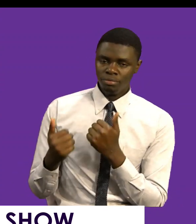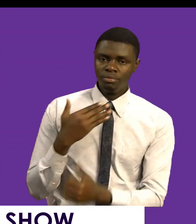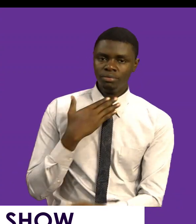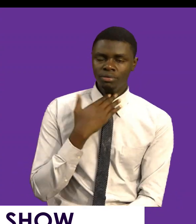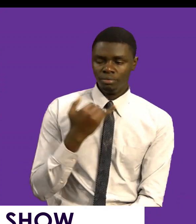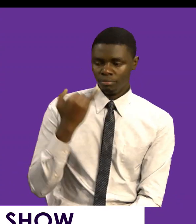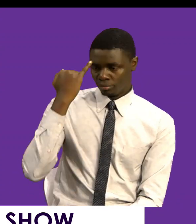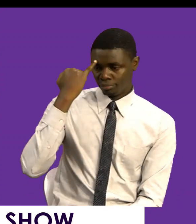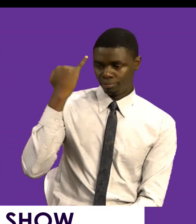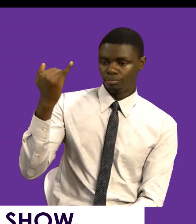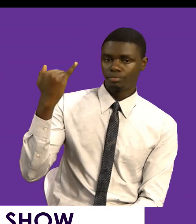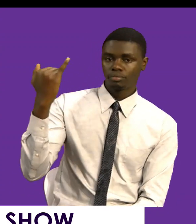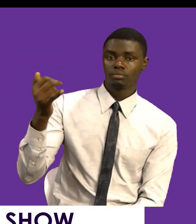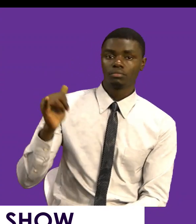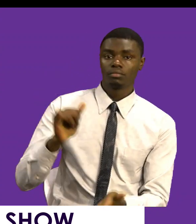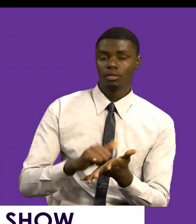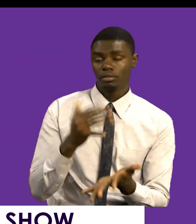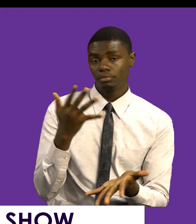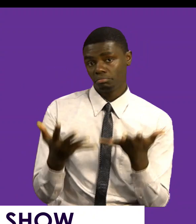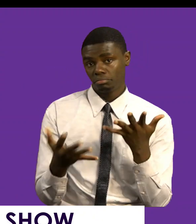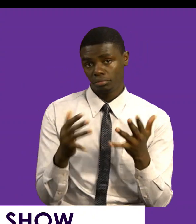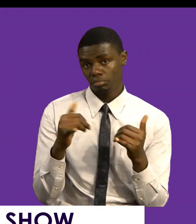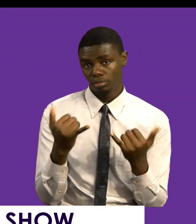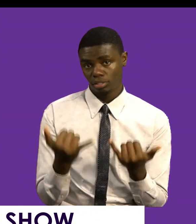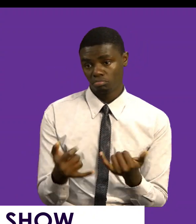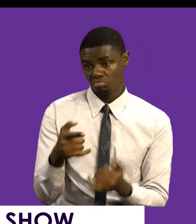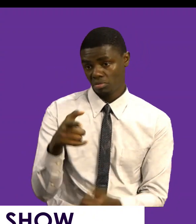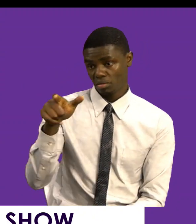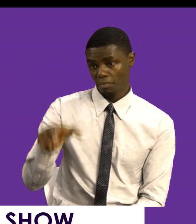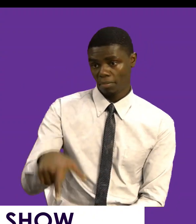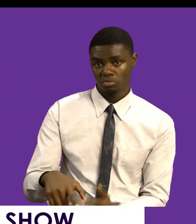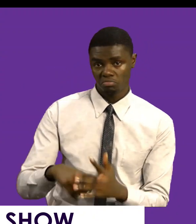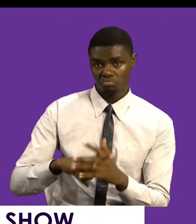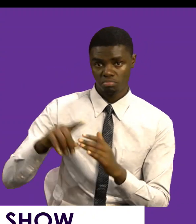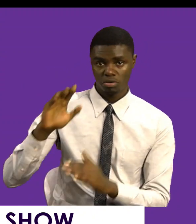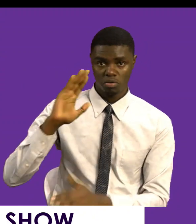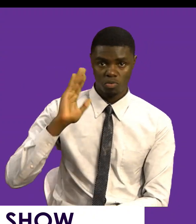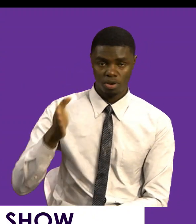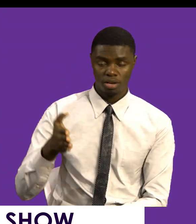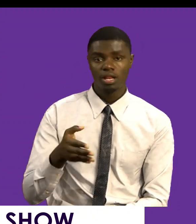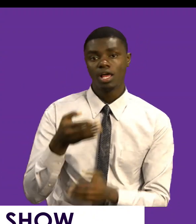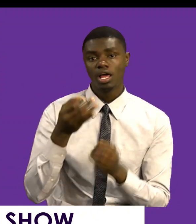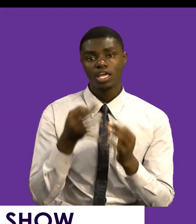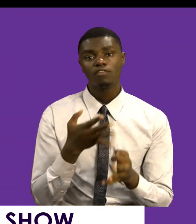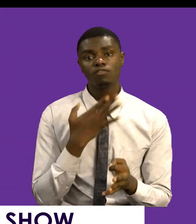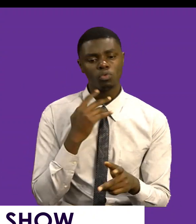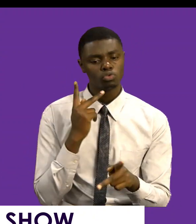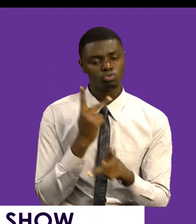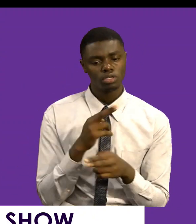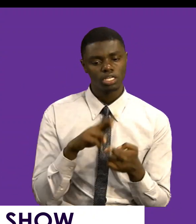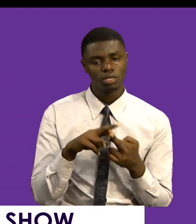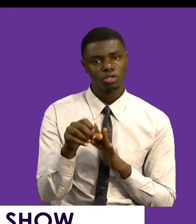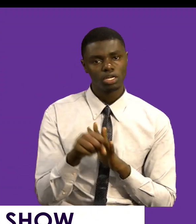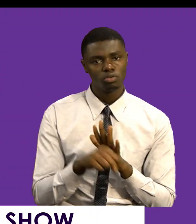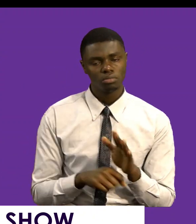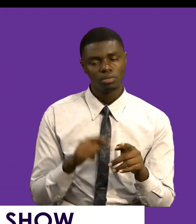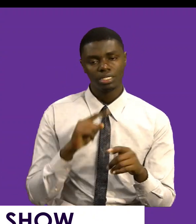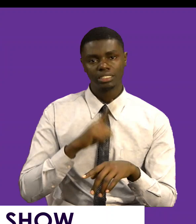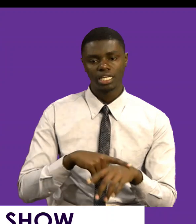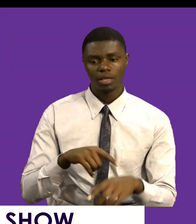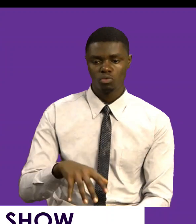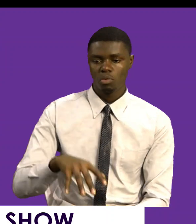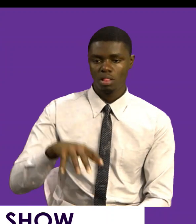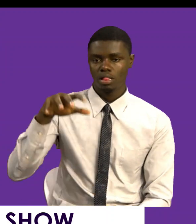to imagine that probably now this person will walk away from them. So if you want to keep your relationship, whenever you grow